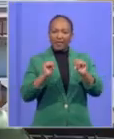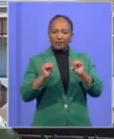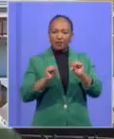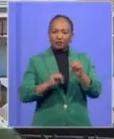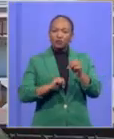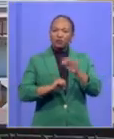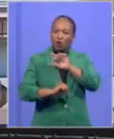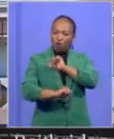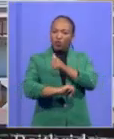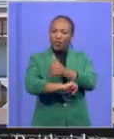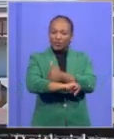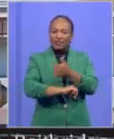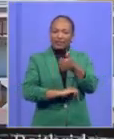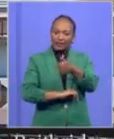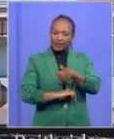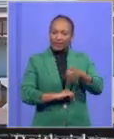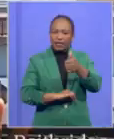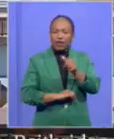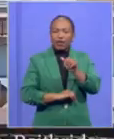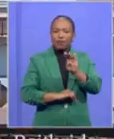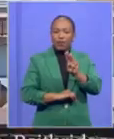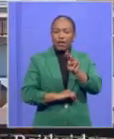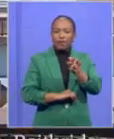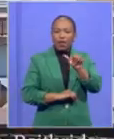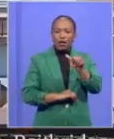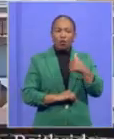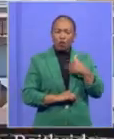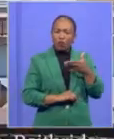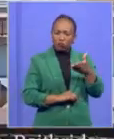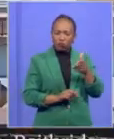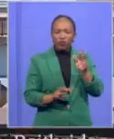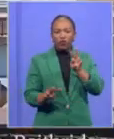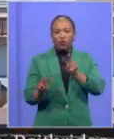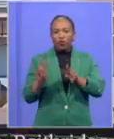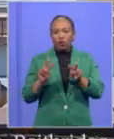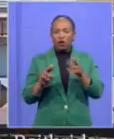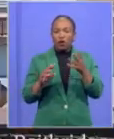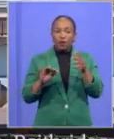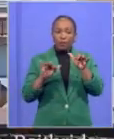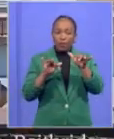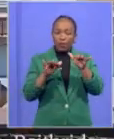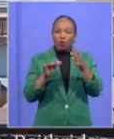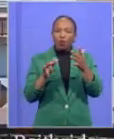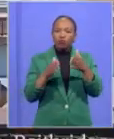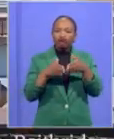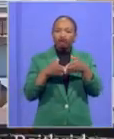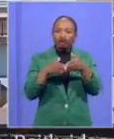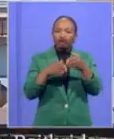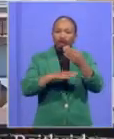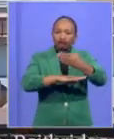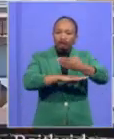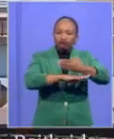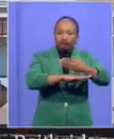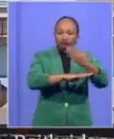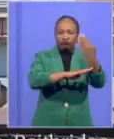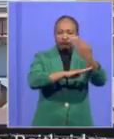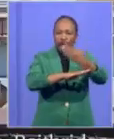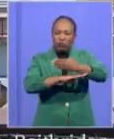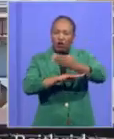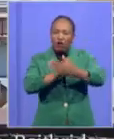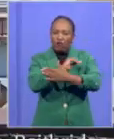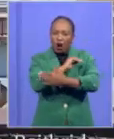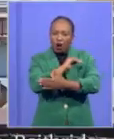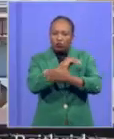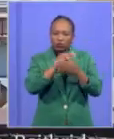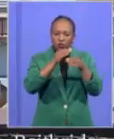rena ba ready for gore ba kgone o checka batho ba tlang mo port gore re tlo gona go ba processa ge ba kena ka monageng ya